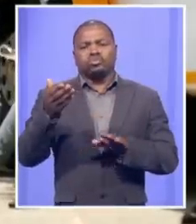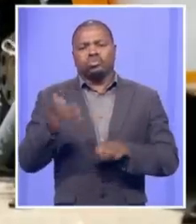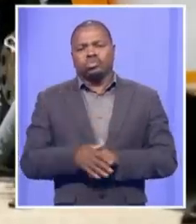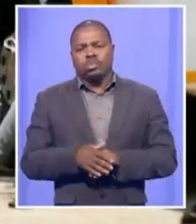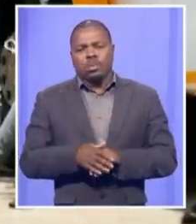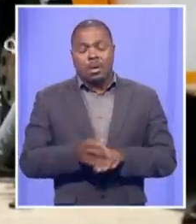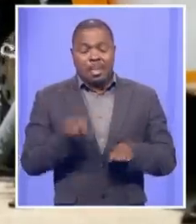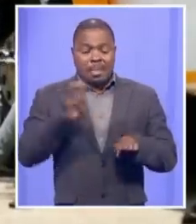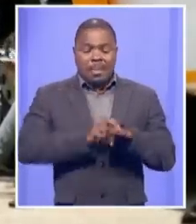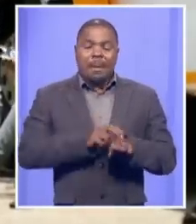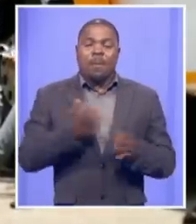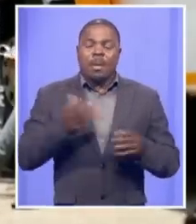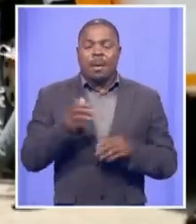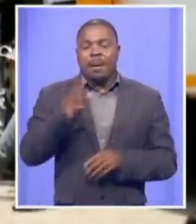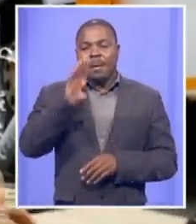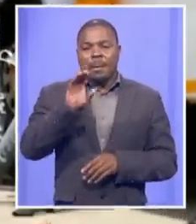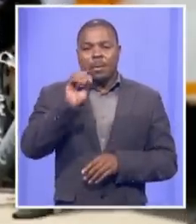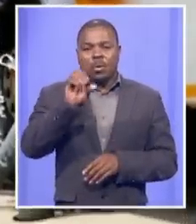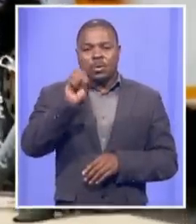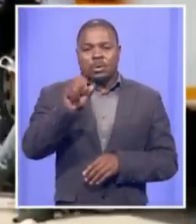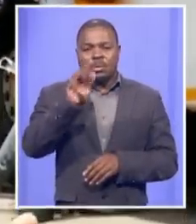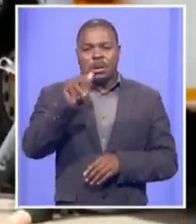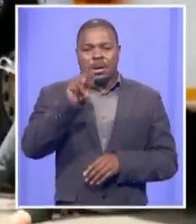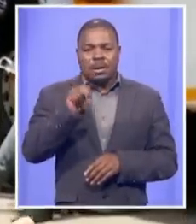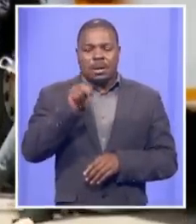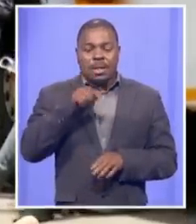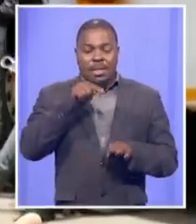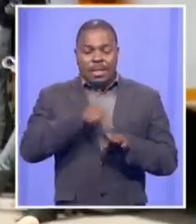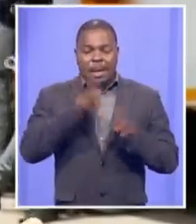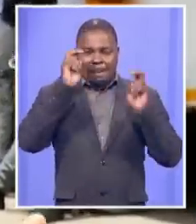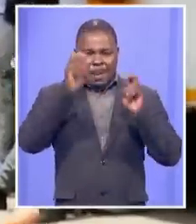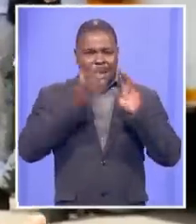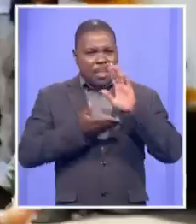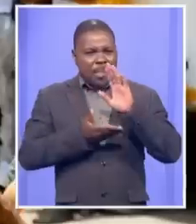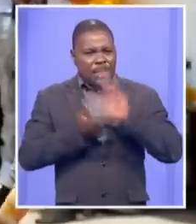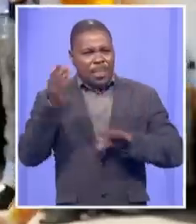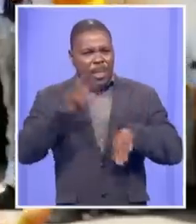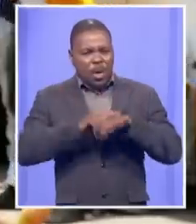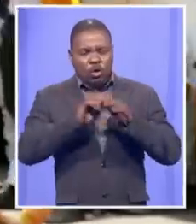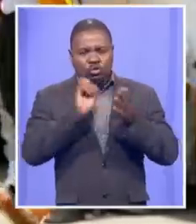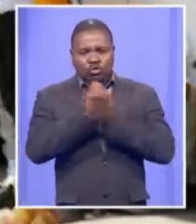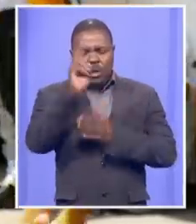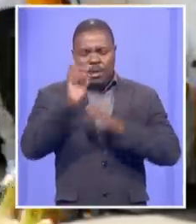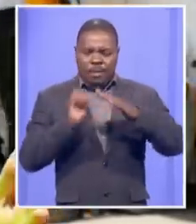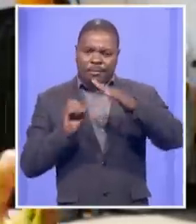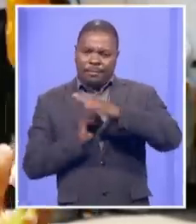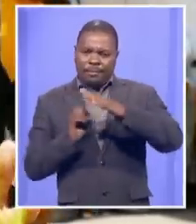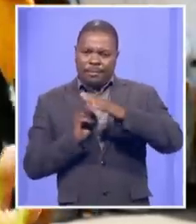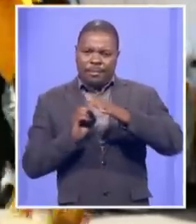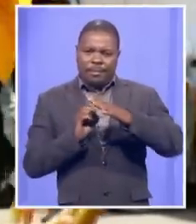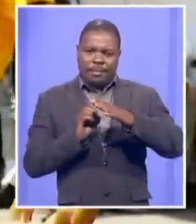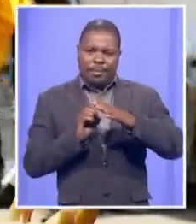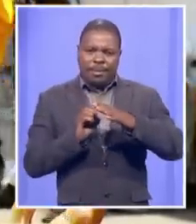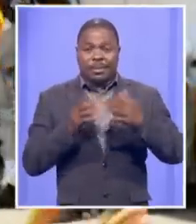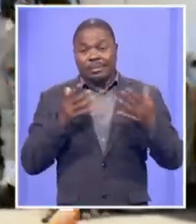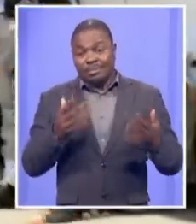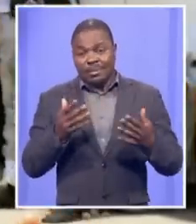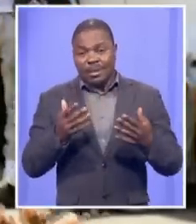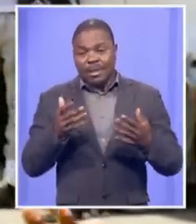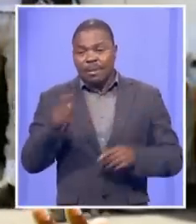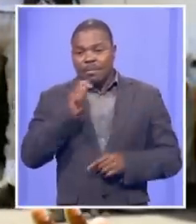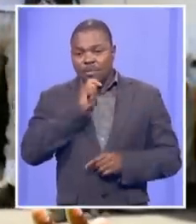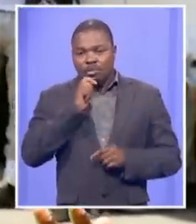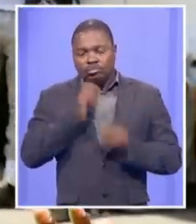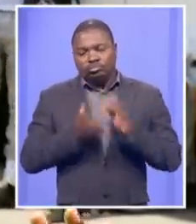at Bosman Station yesterday, because I understand that this bus left Bosman Station at about 12 midnight today. This is when the bus